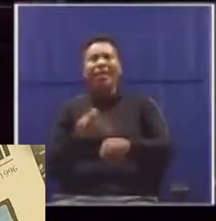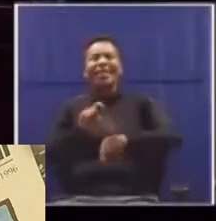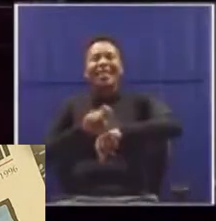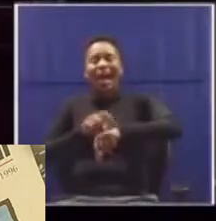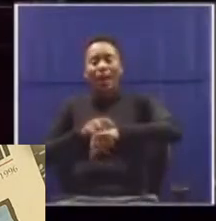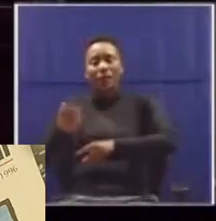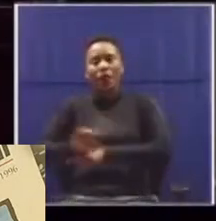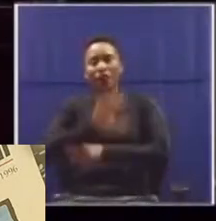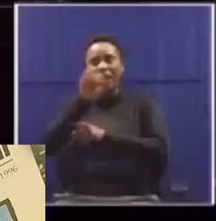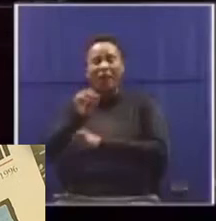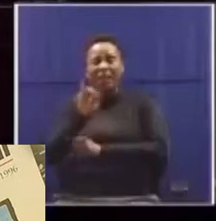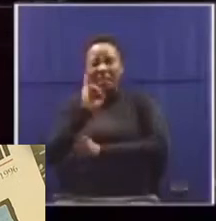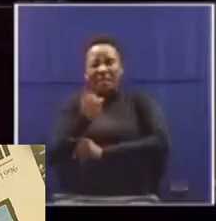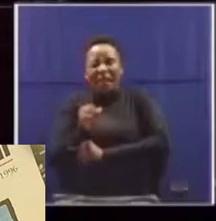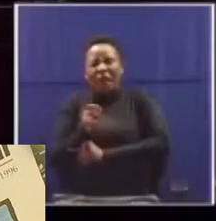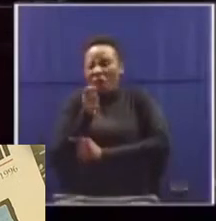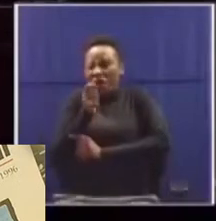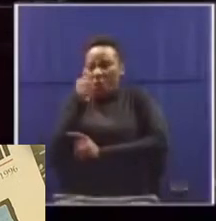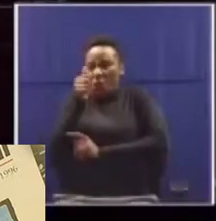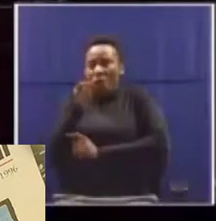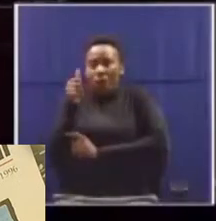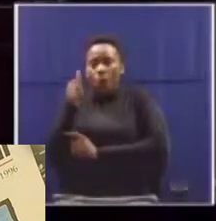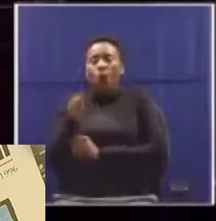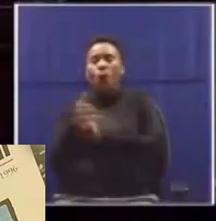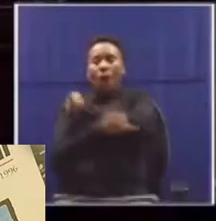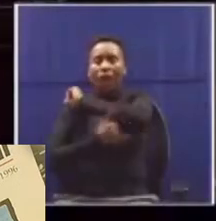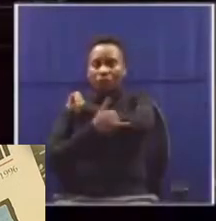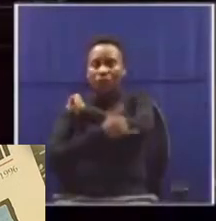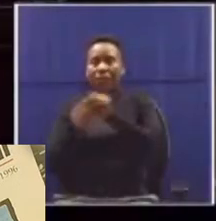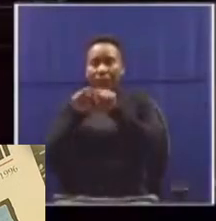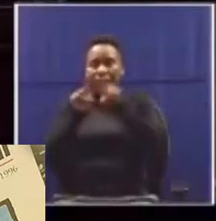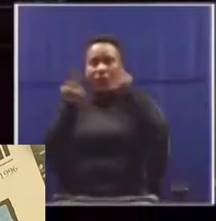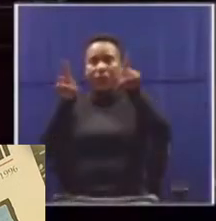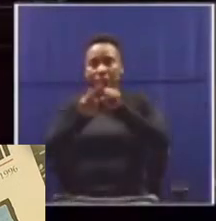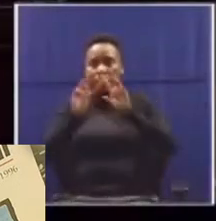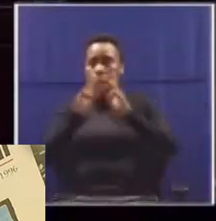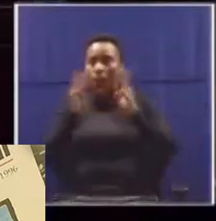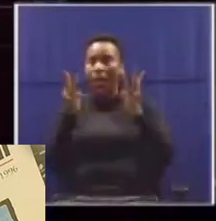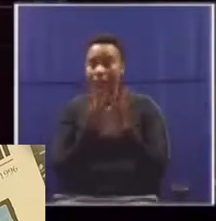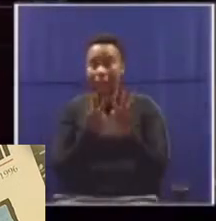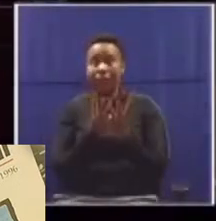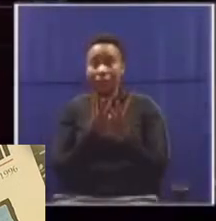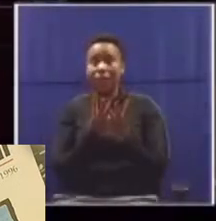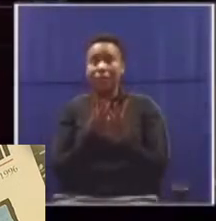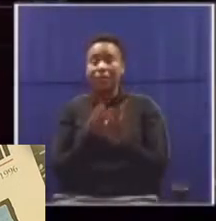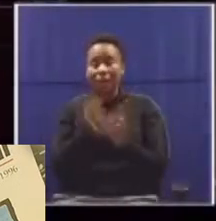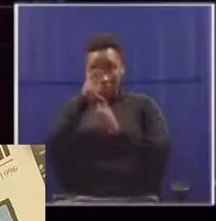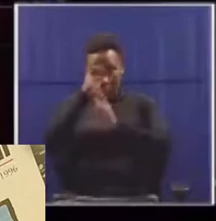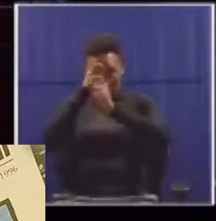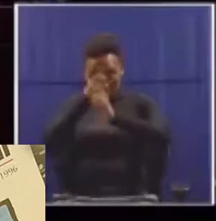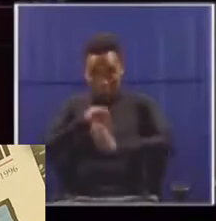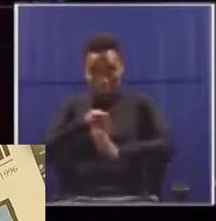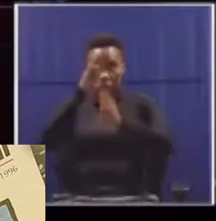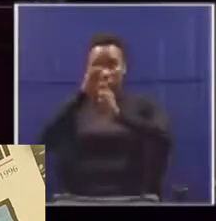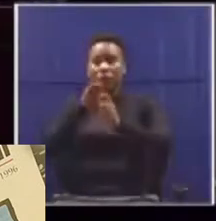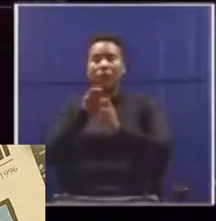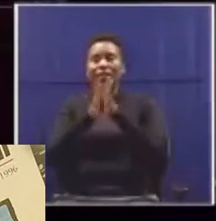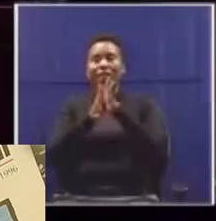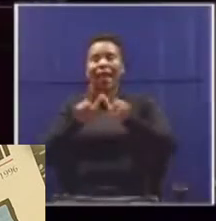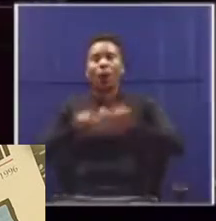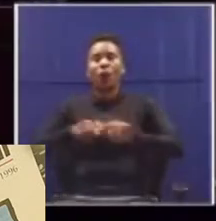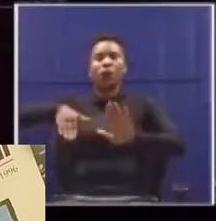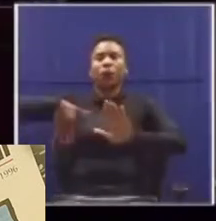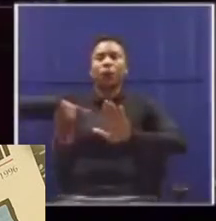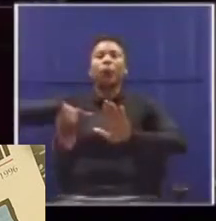was still one of the very few countries in the world that had not yet recognized sign language